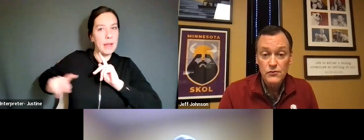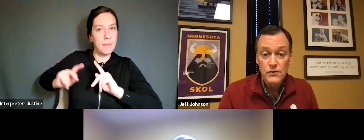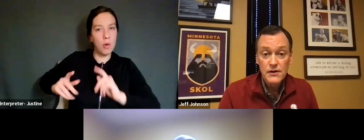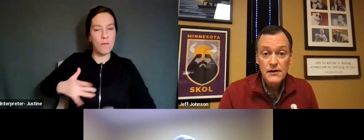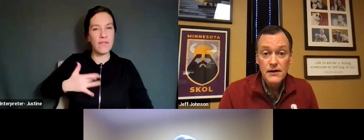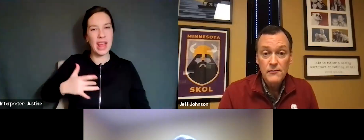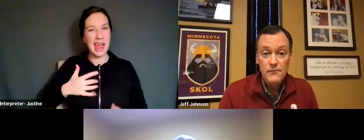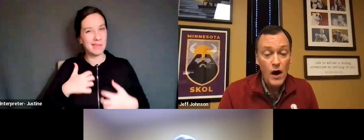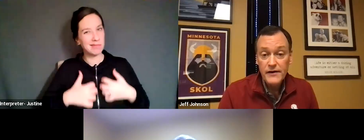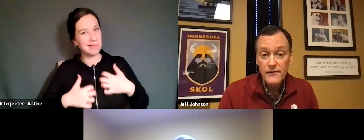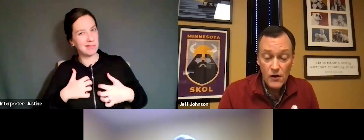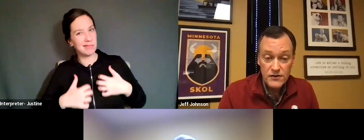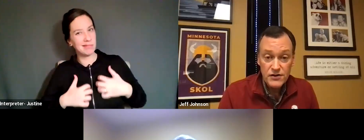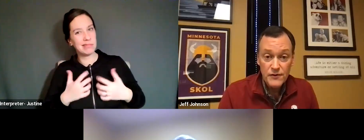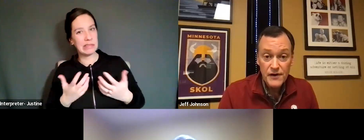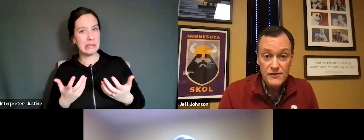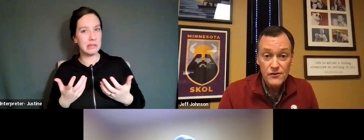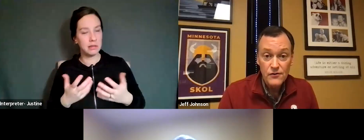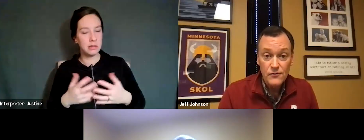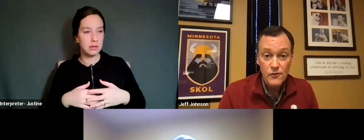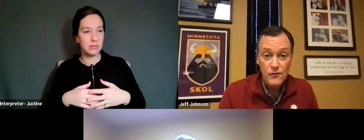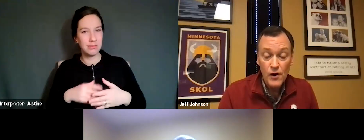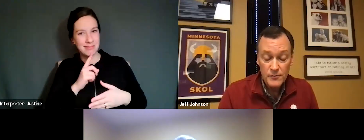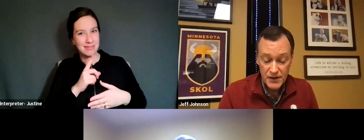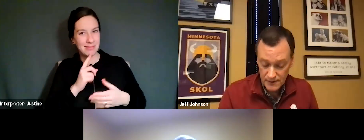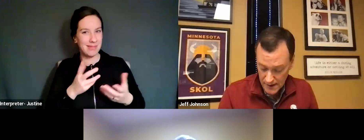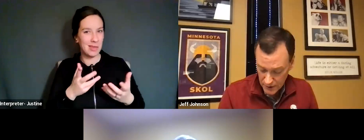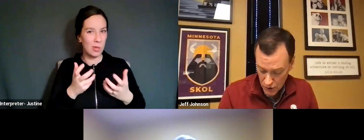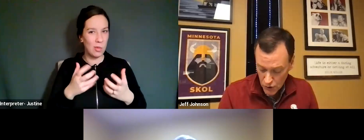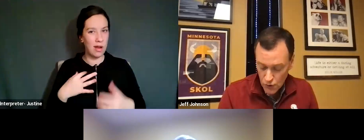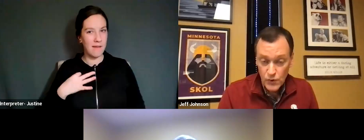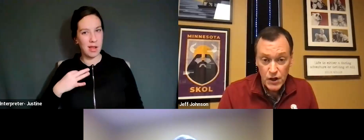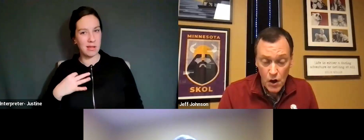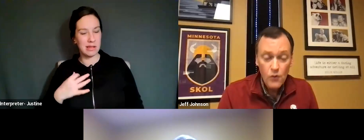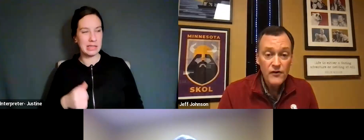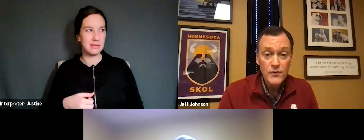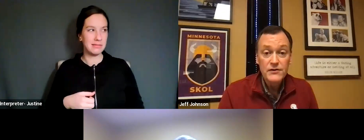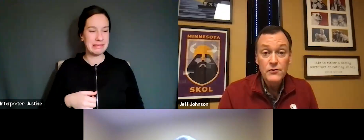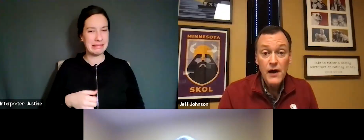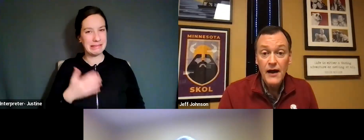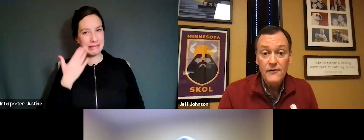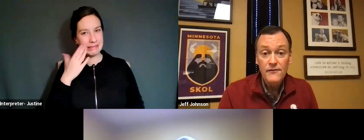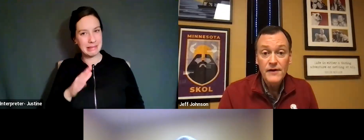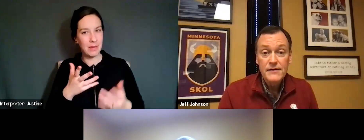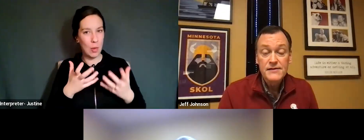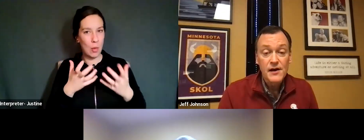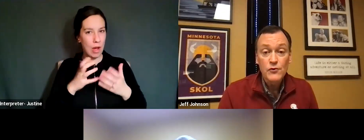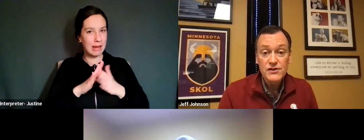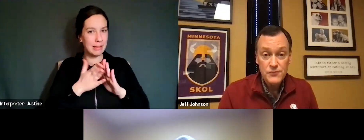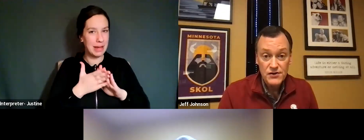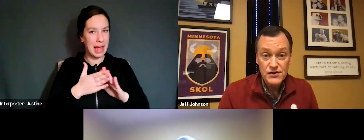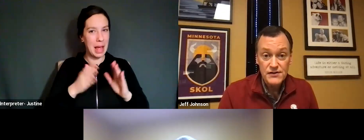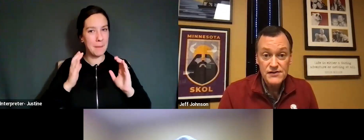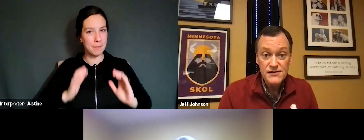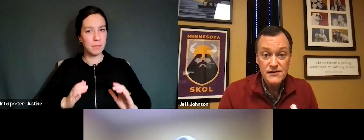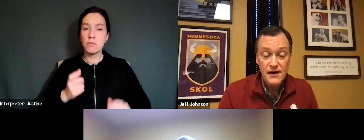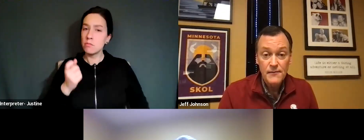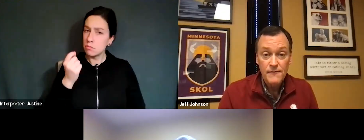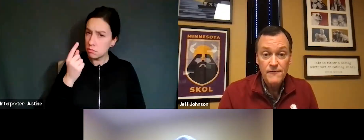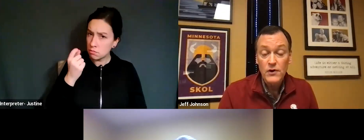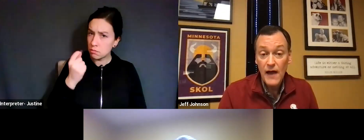to want to volunteer with us or want to be a client. We know that we do have some